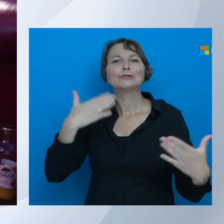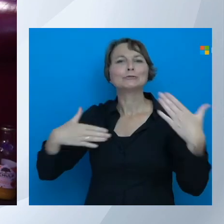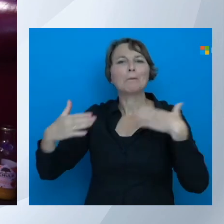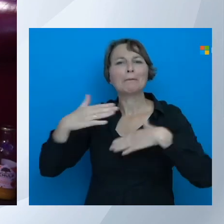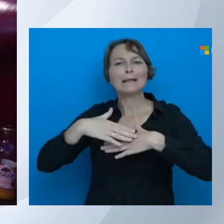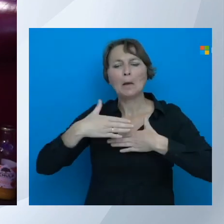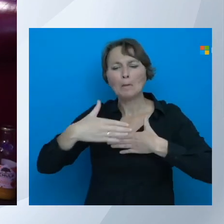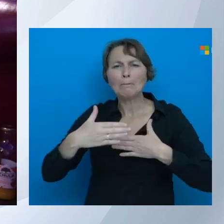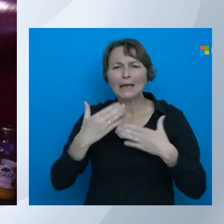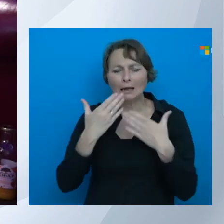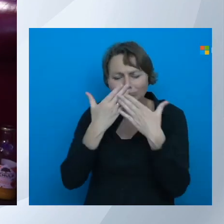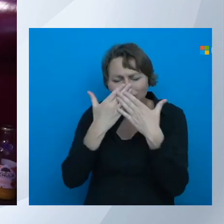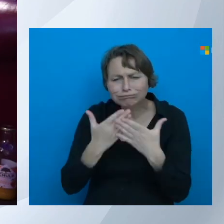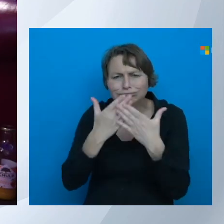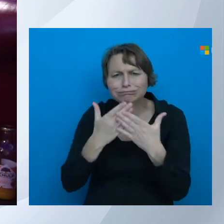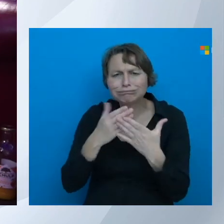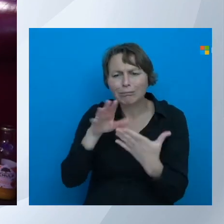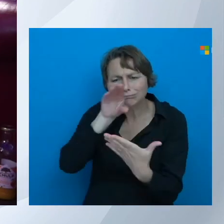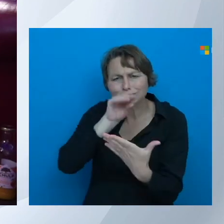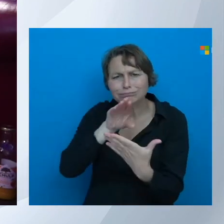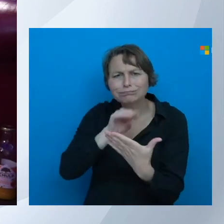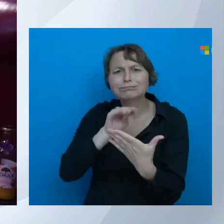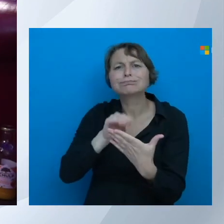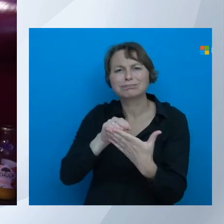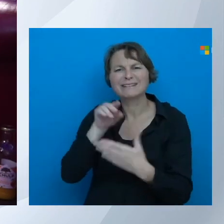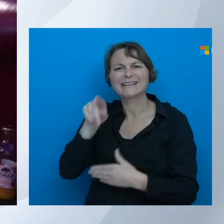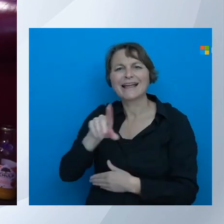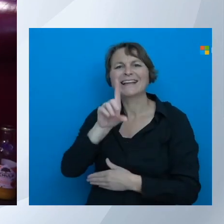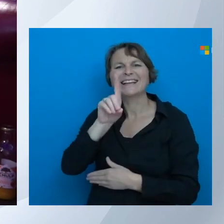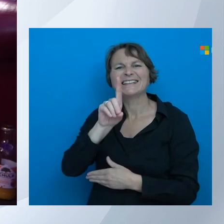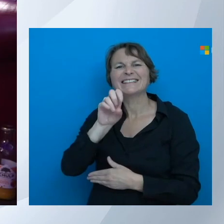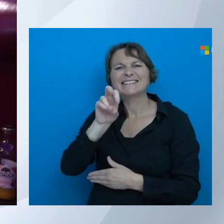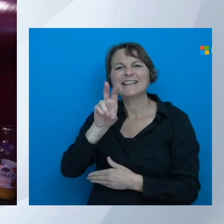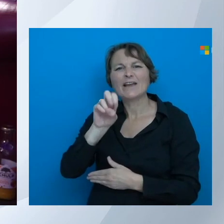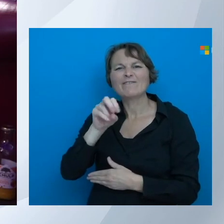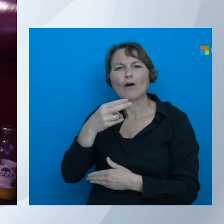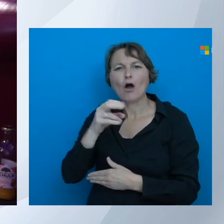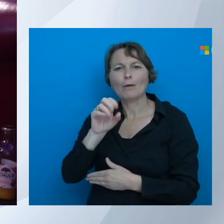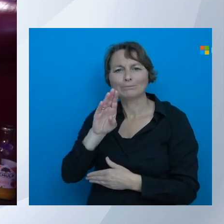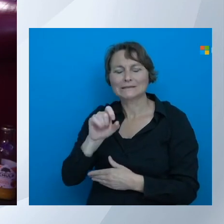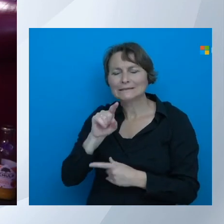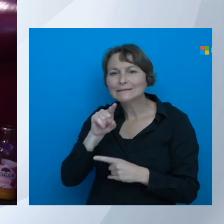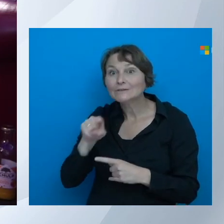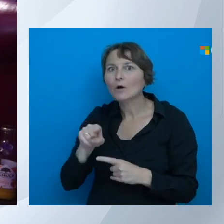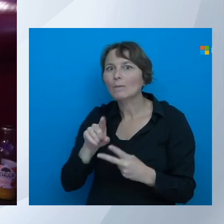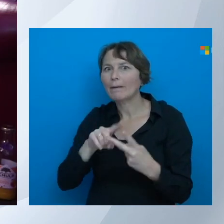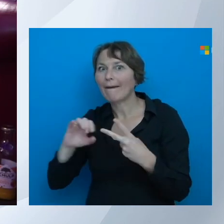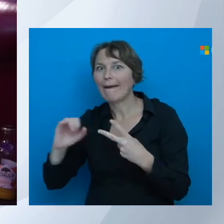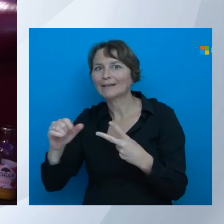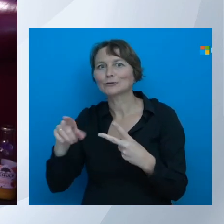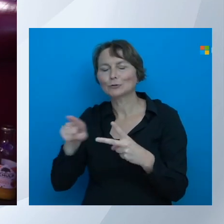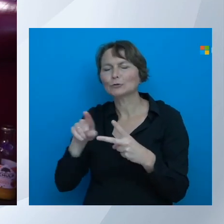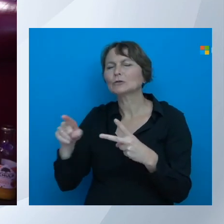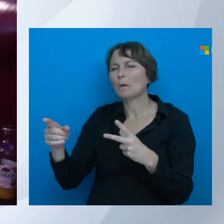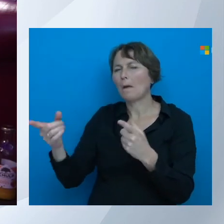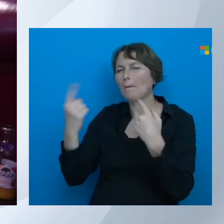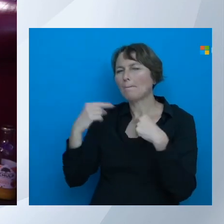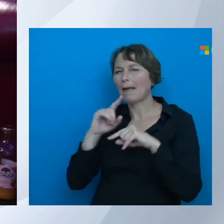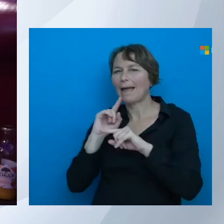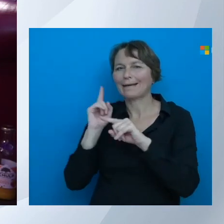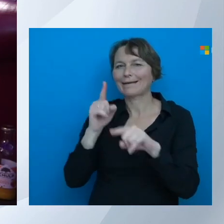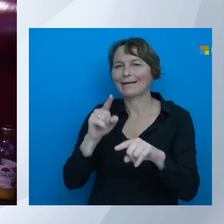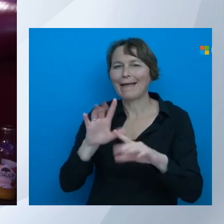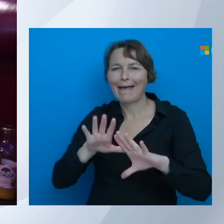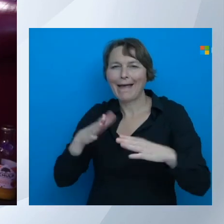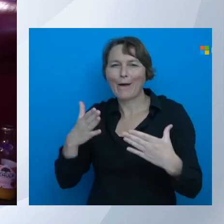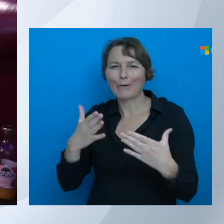Azure DevOps. So definitely check out GitHub Actions as well and get back to you on my experiences. Awesome. So maybe for the